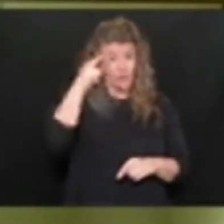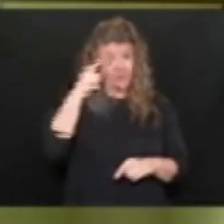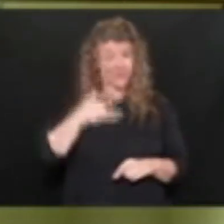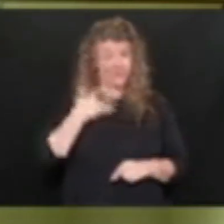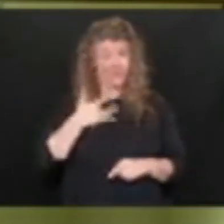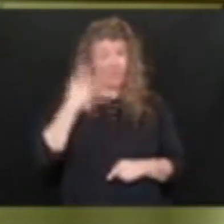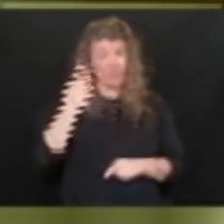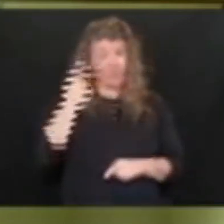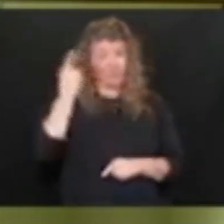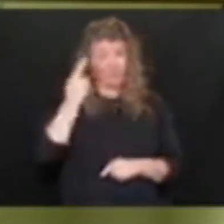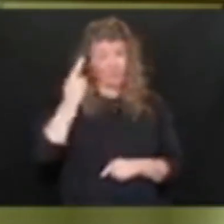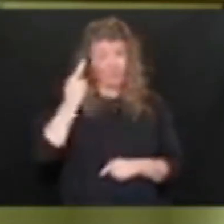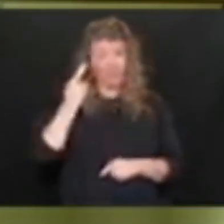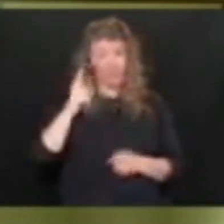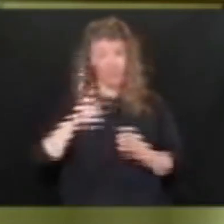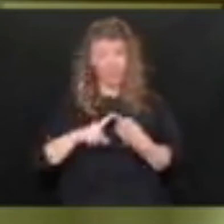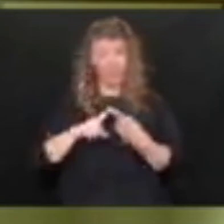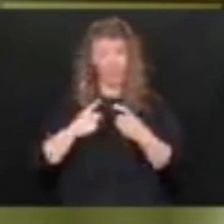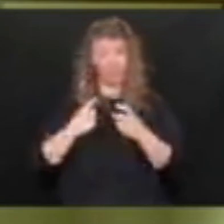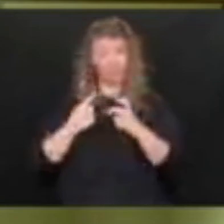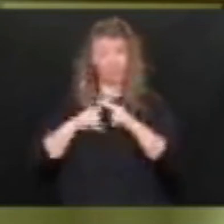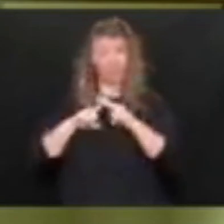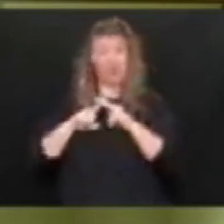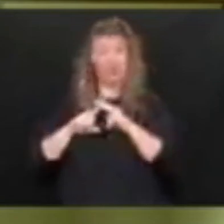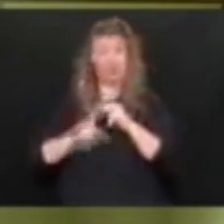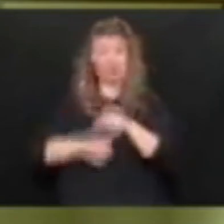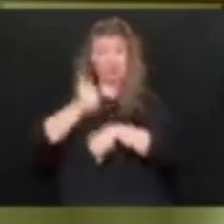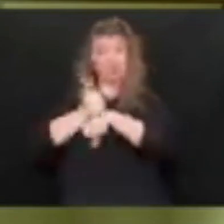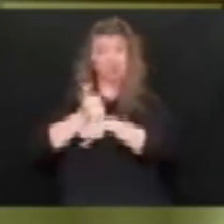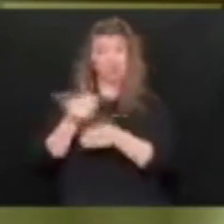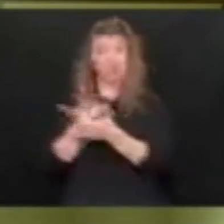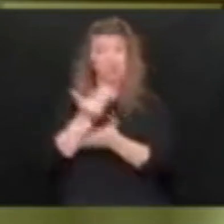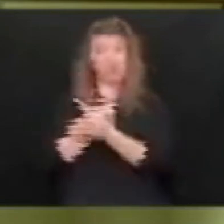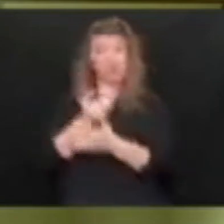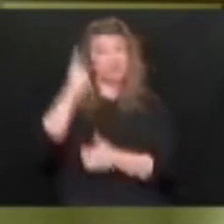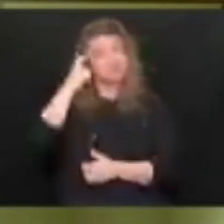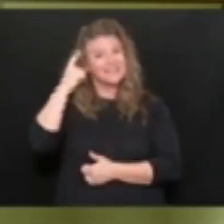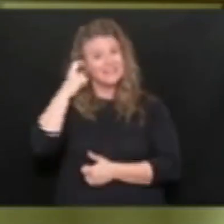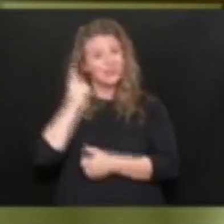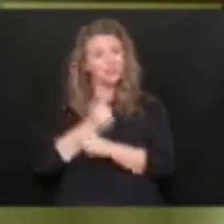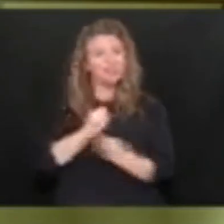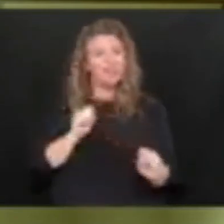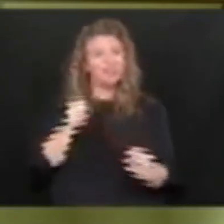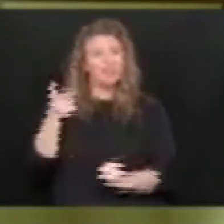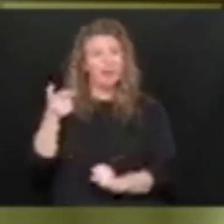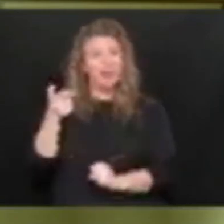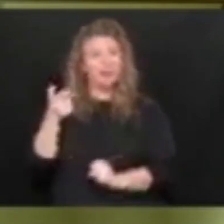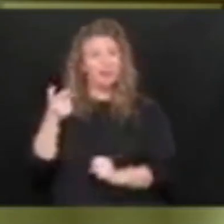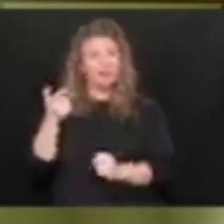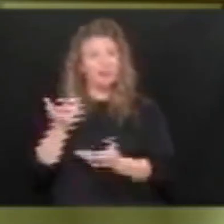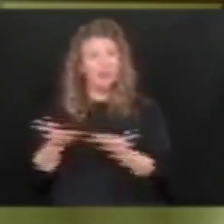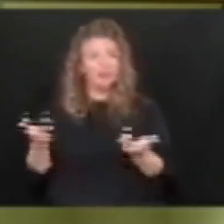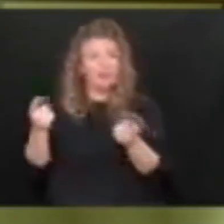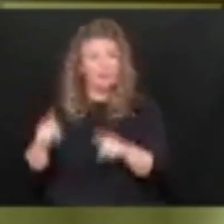to consider reinstating some sensible gun safety measures statewide?